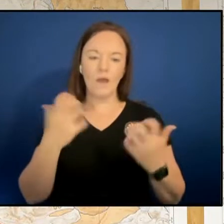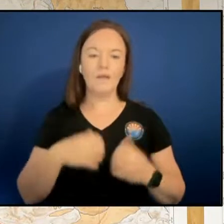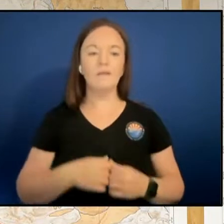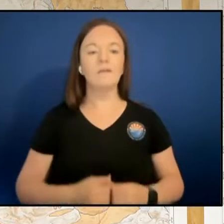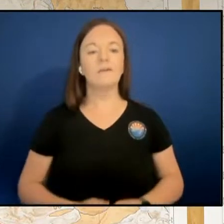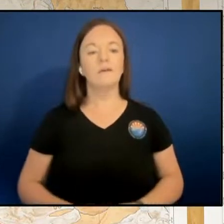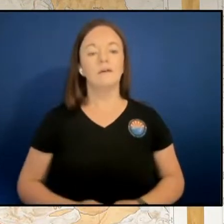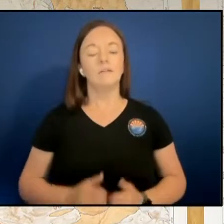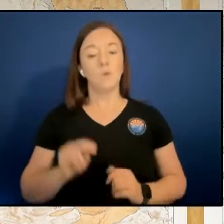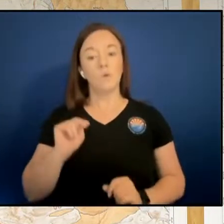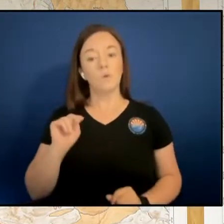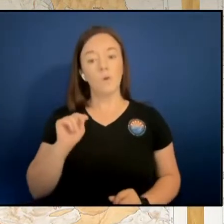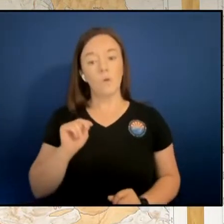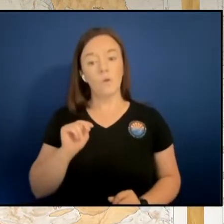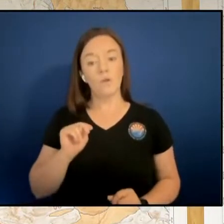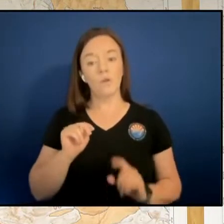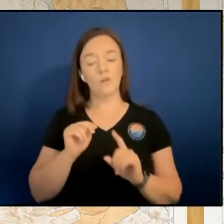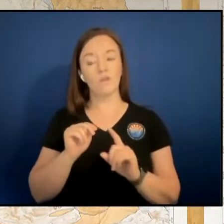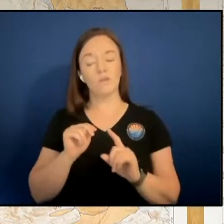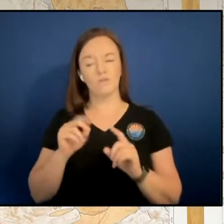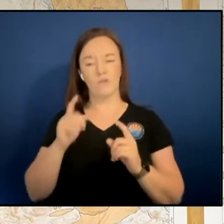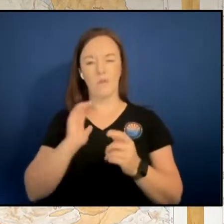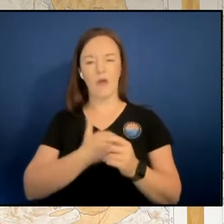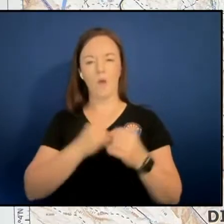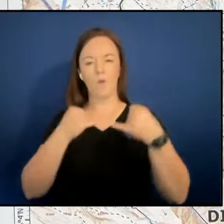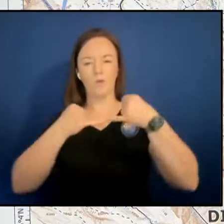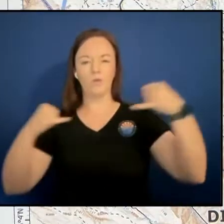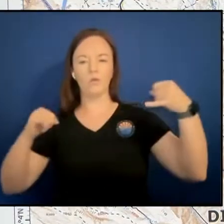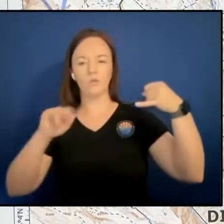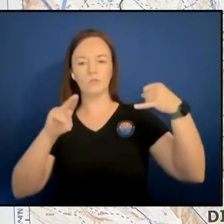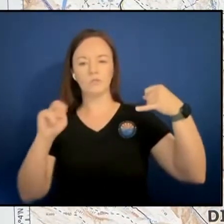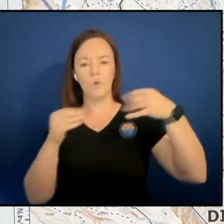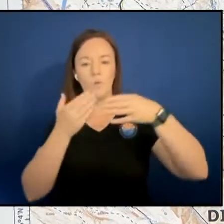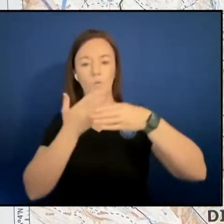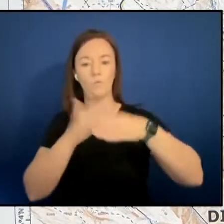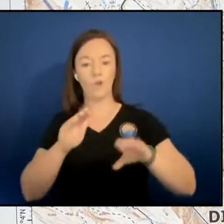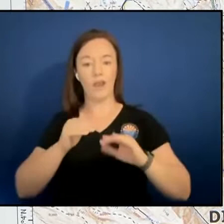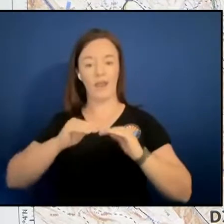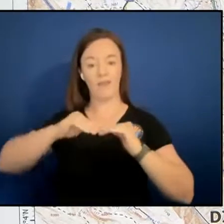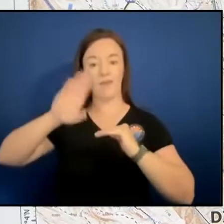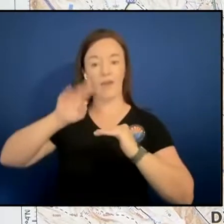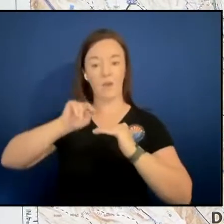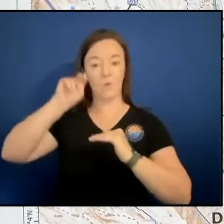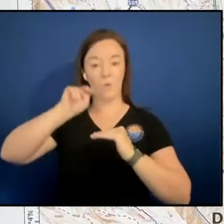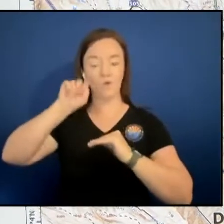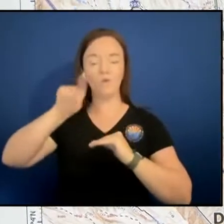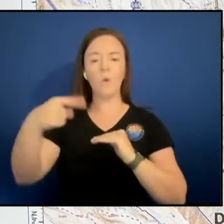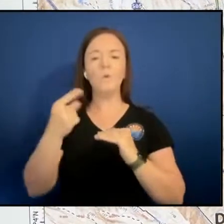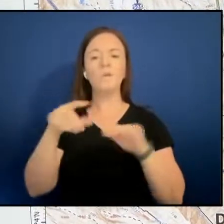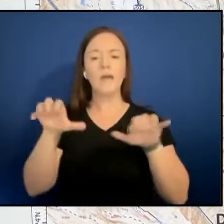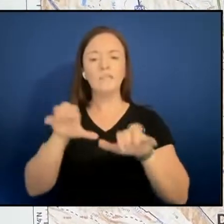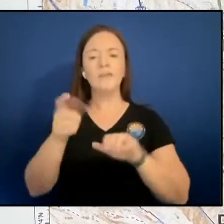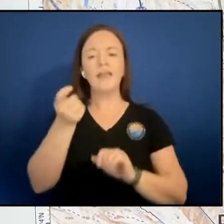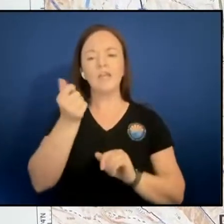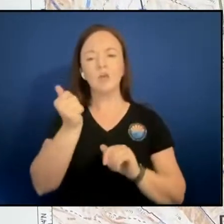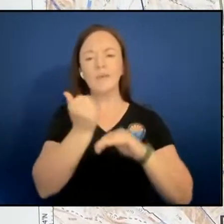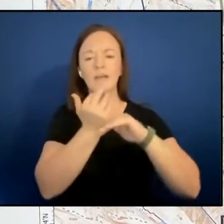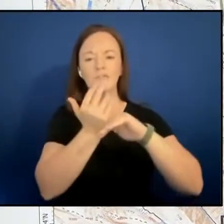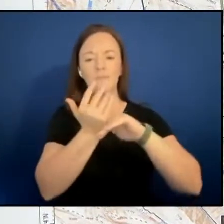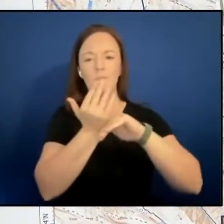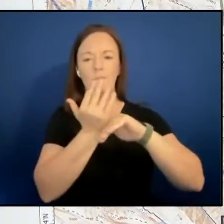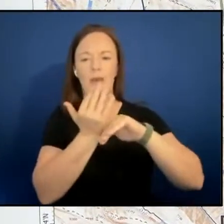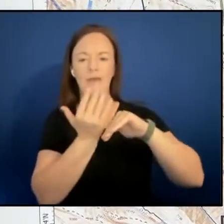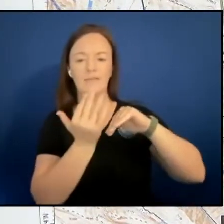zone break north, the only piece of activity was a little bit of backing fire on the reburn going beyond Serpent Lake